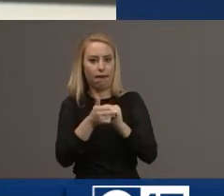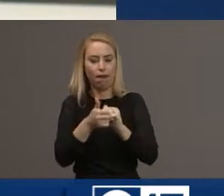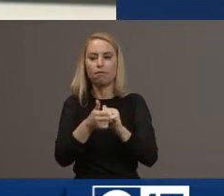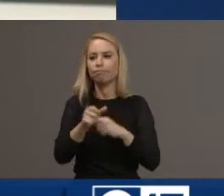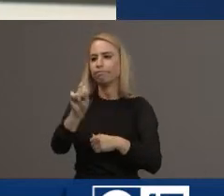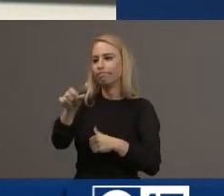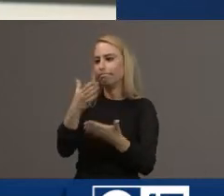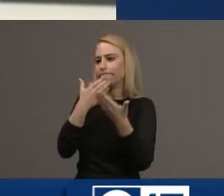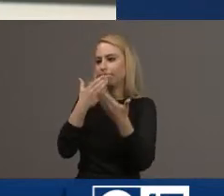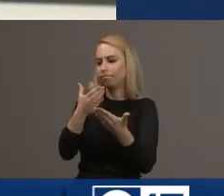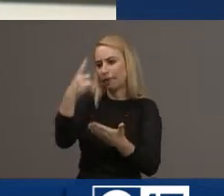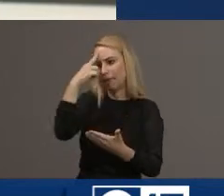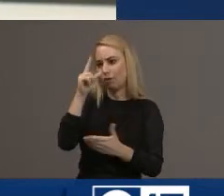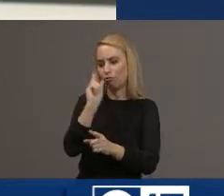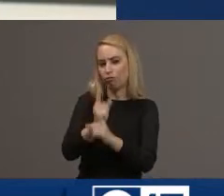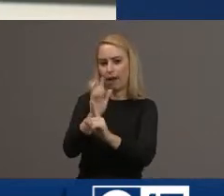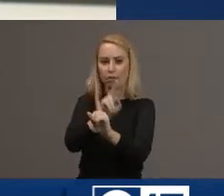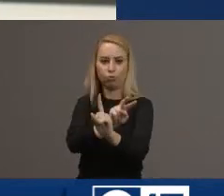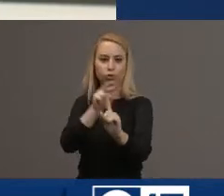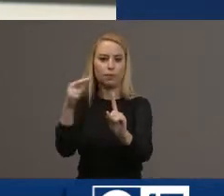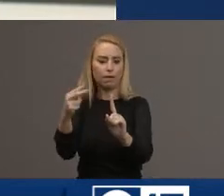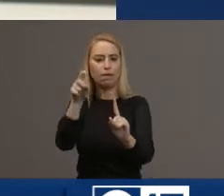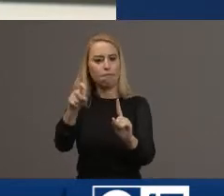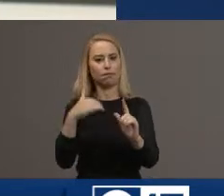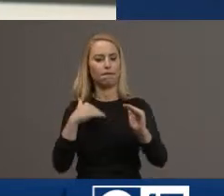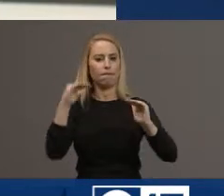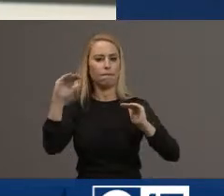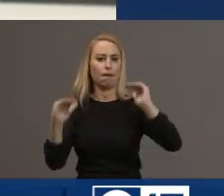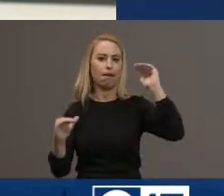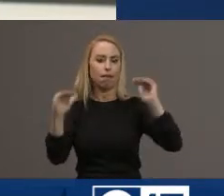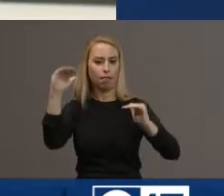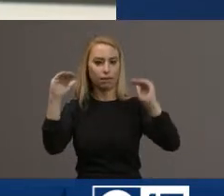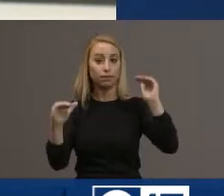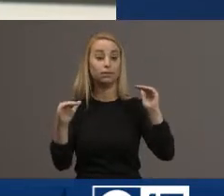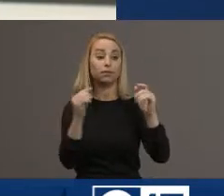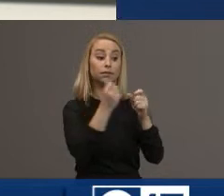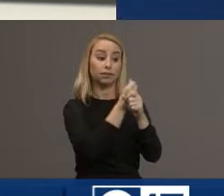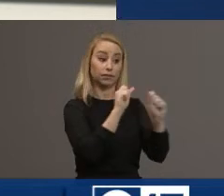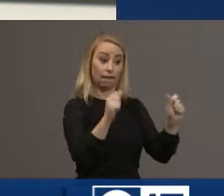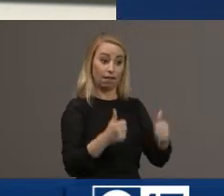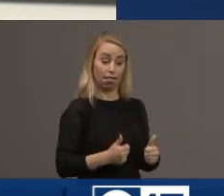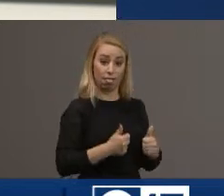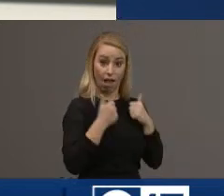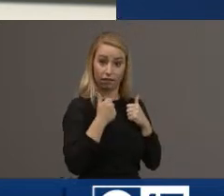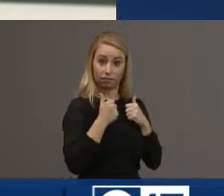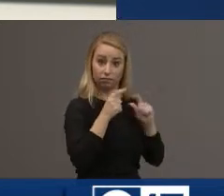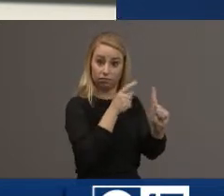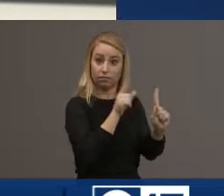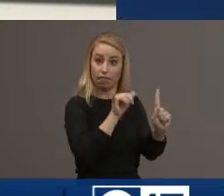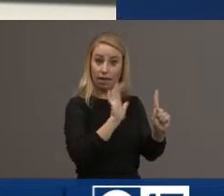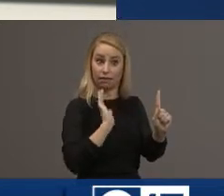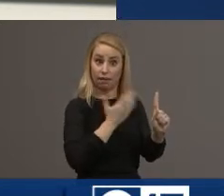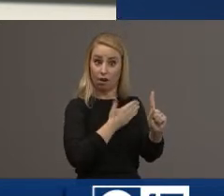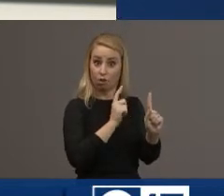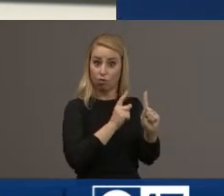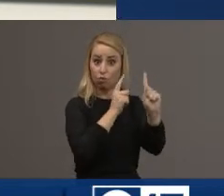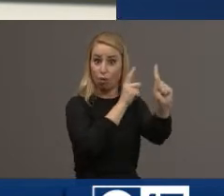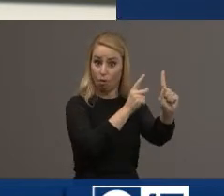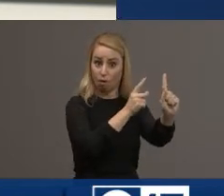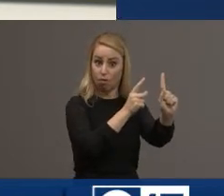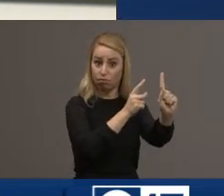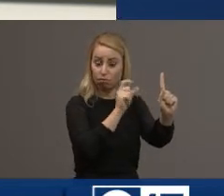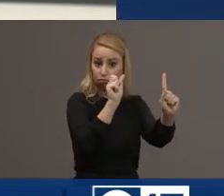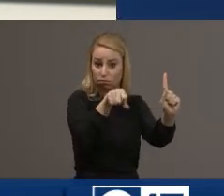look at this. We do have to have a balance, not only around the saving lives, which is what we want to focus on and err on